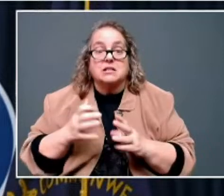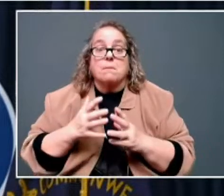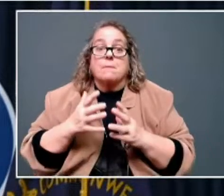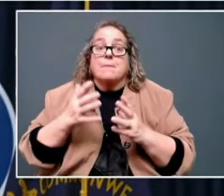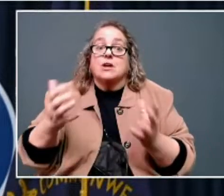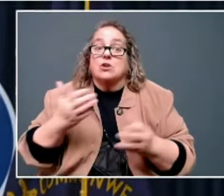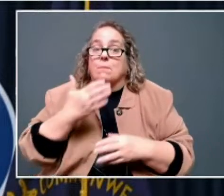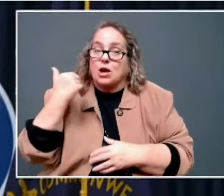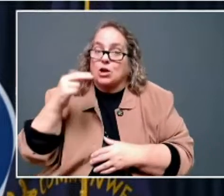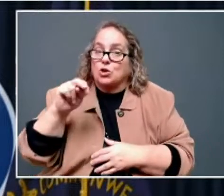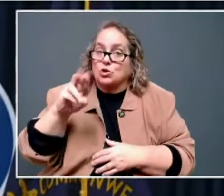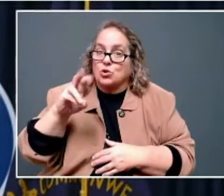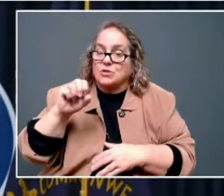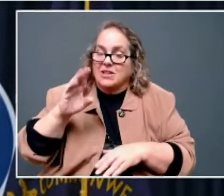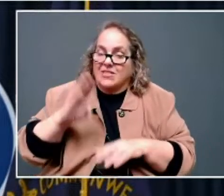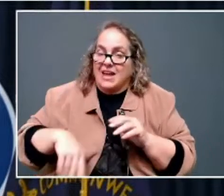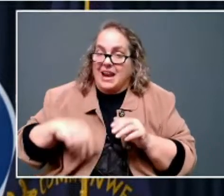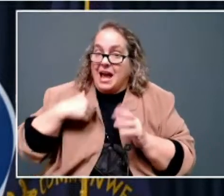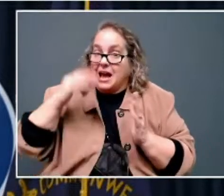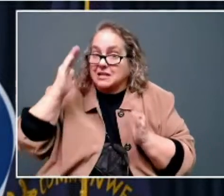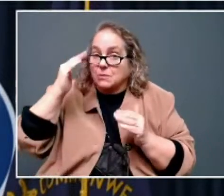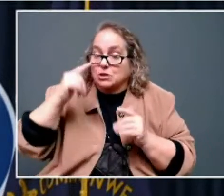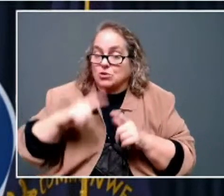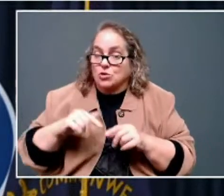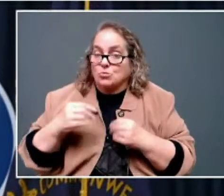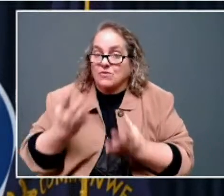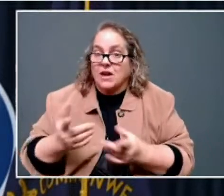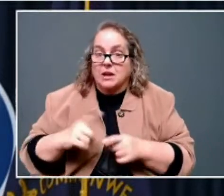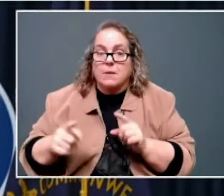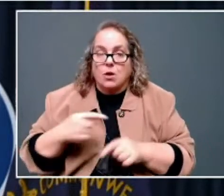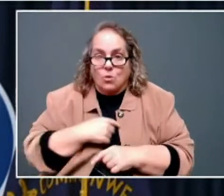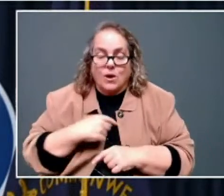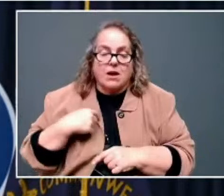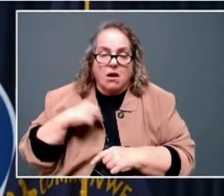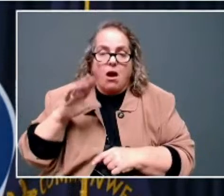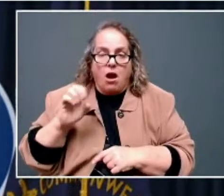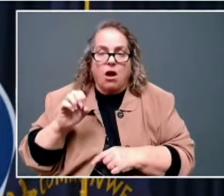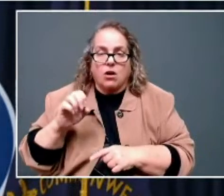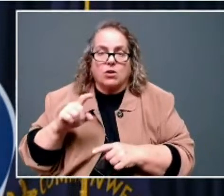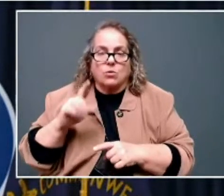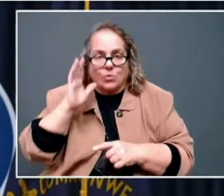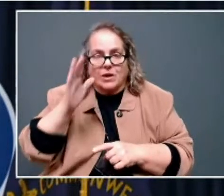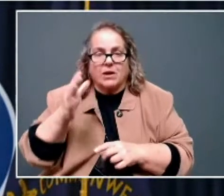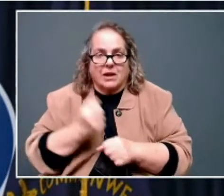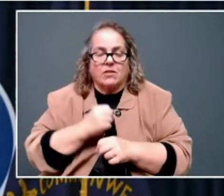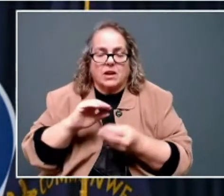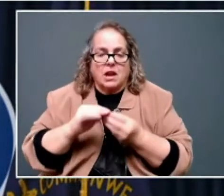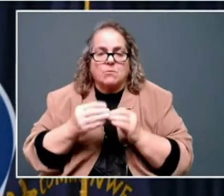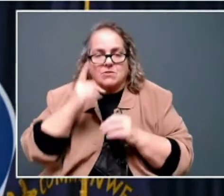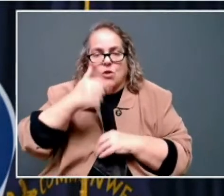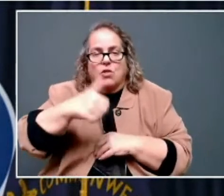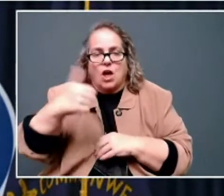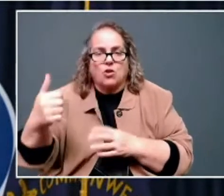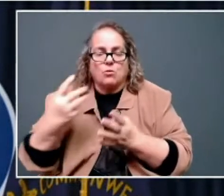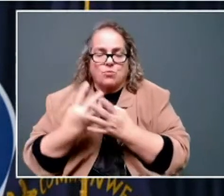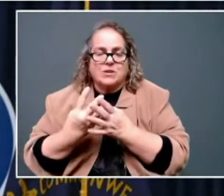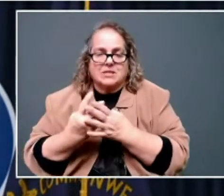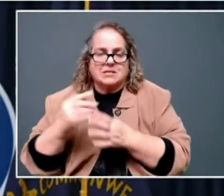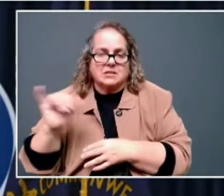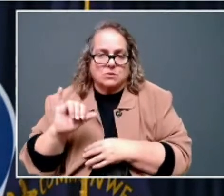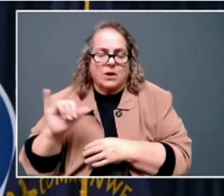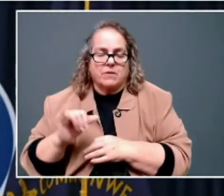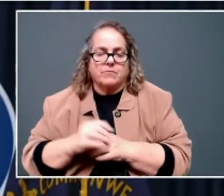news than I expected to provide, but we are going to get the numbers for all the other prisons as well. I